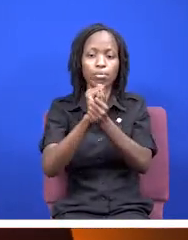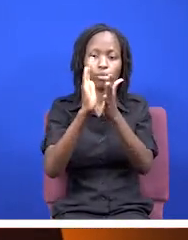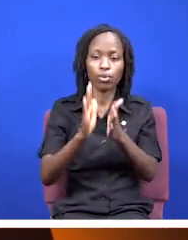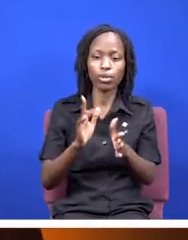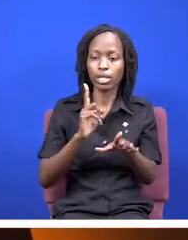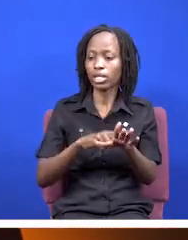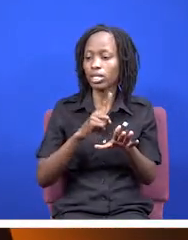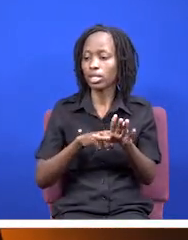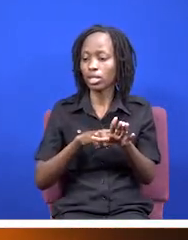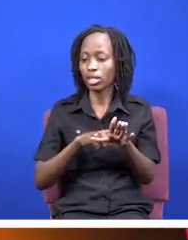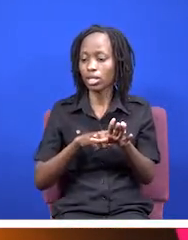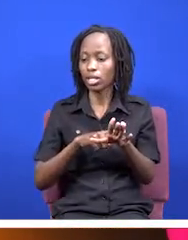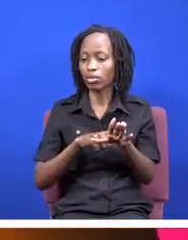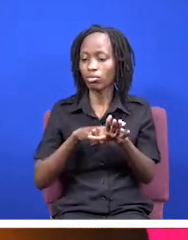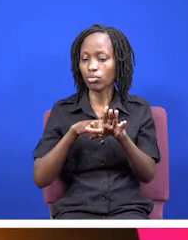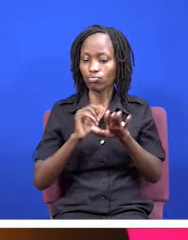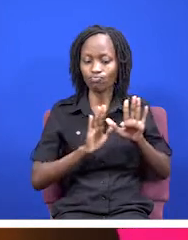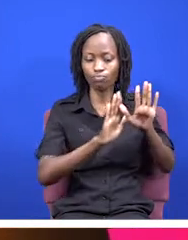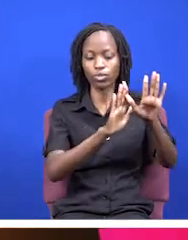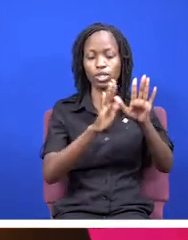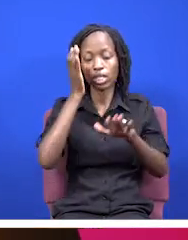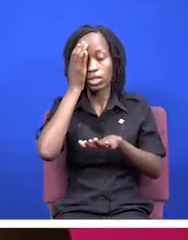with them when they left Jerusalem.